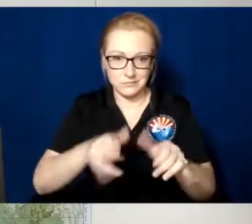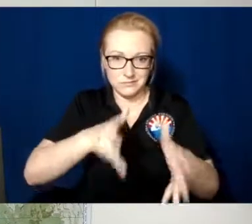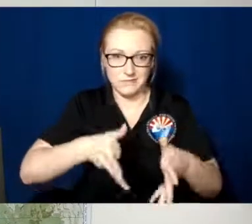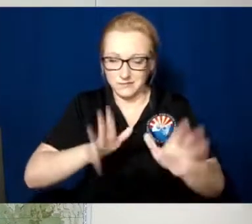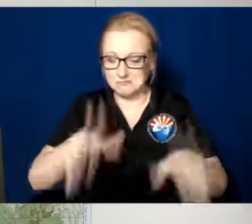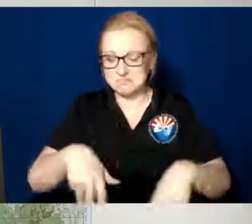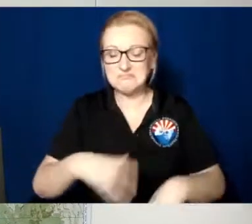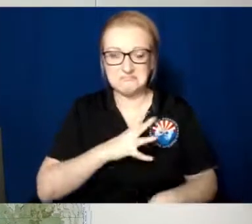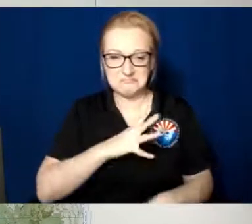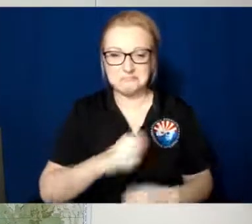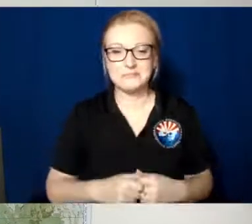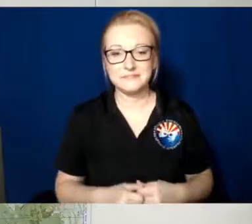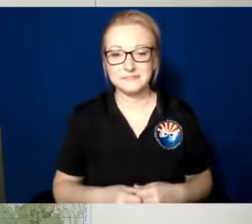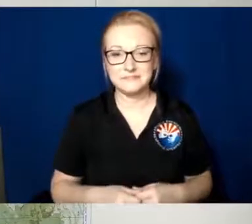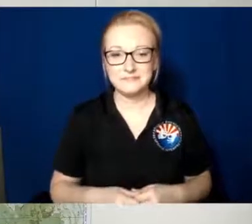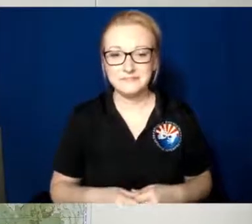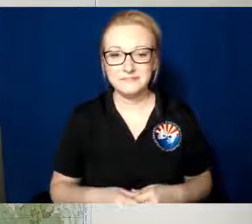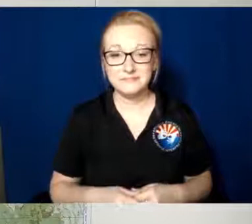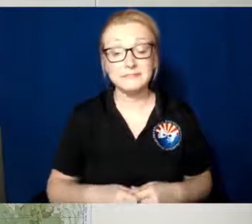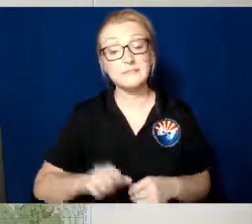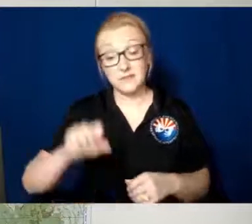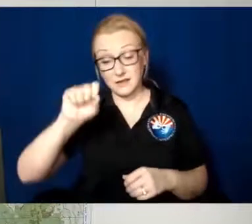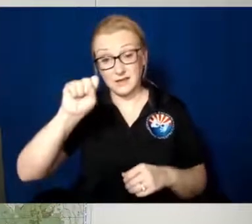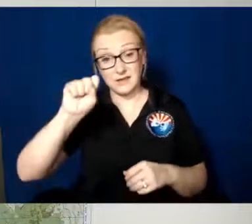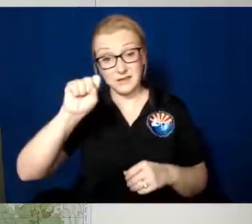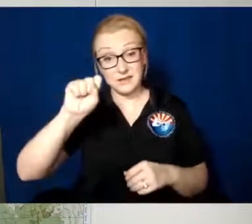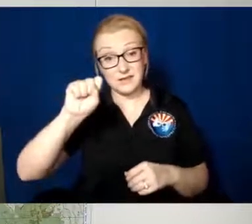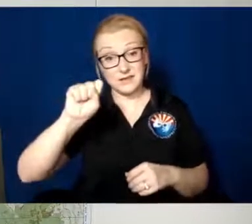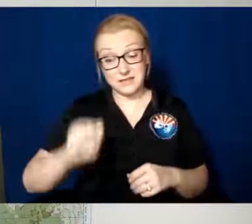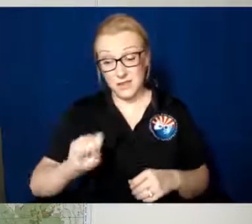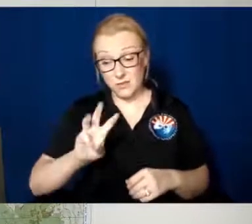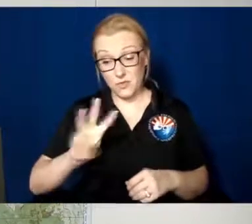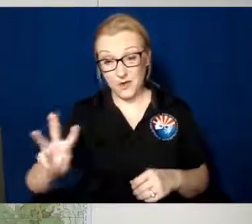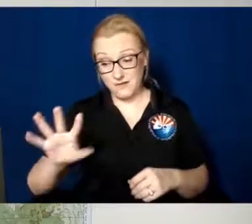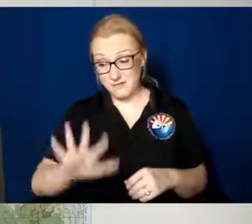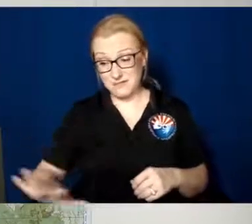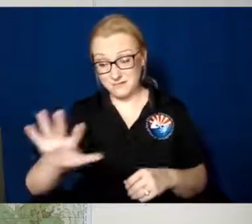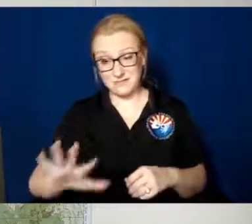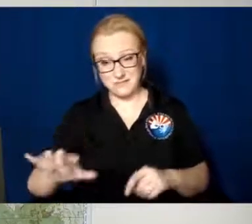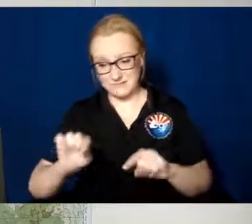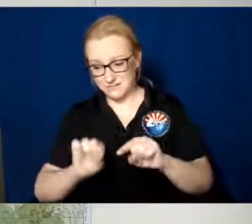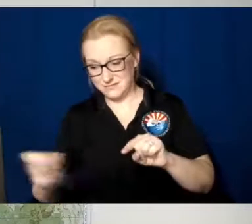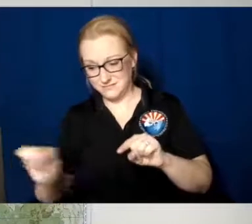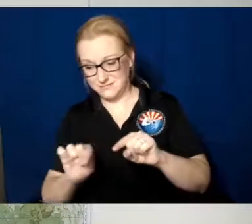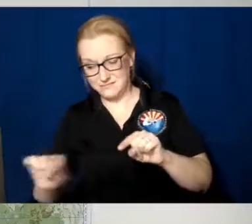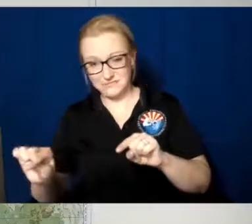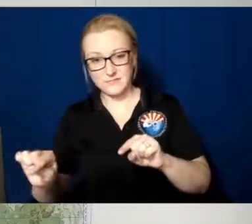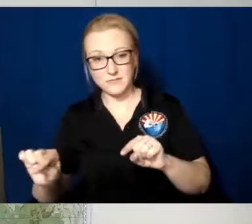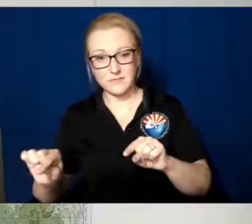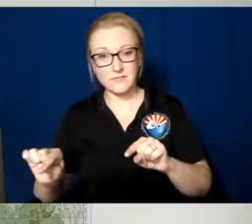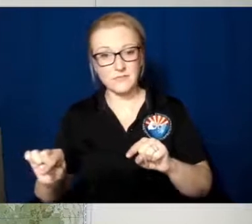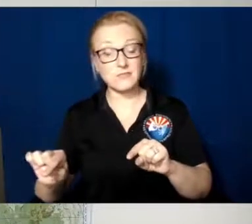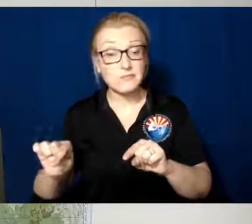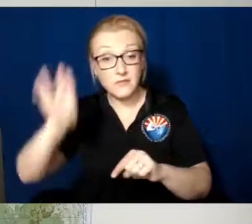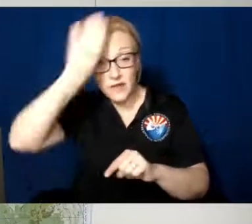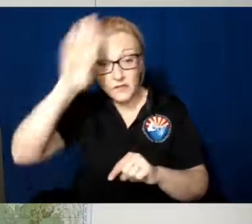other thing that just coming on out here on the very southwest and south side of the fire, We do have crews in here working.